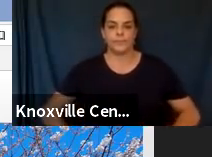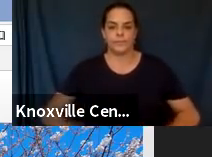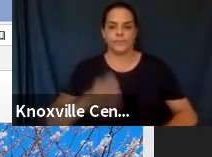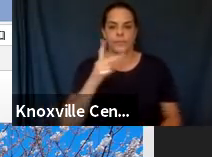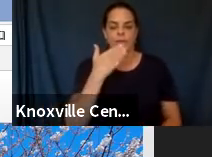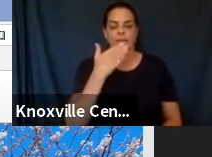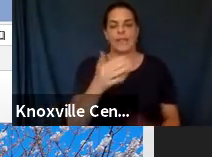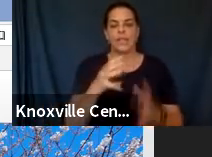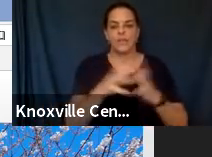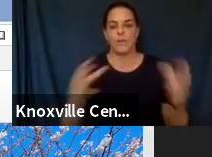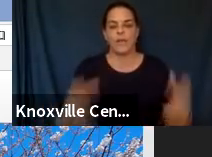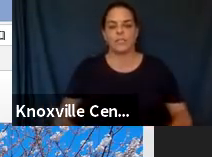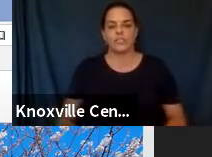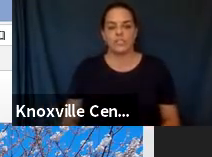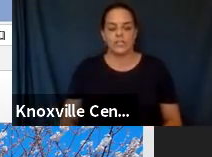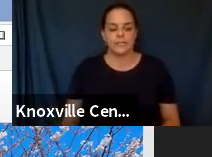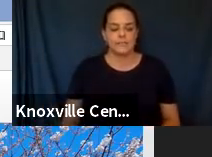you very much.